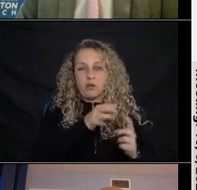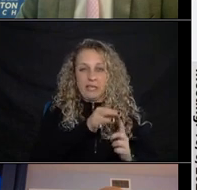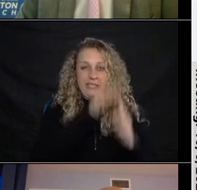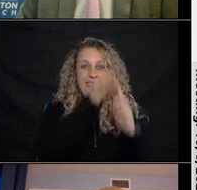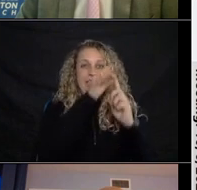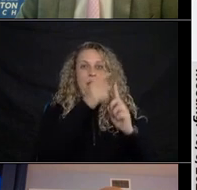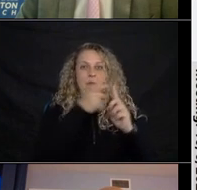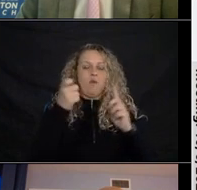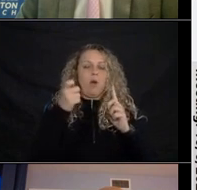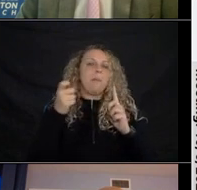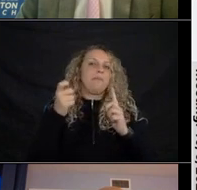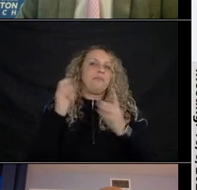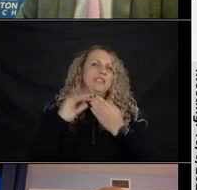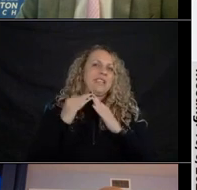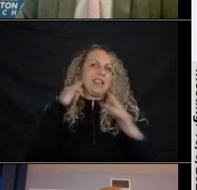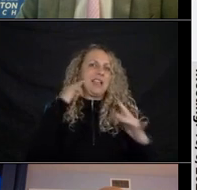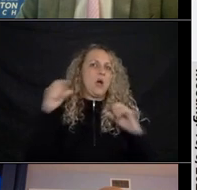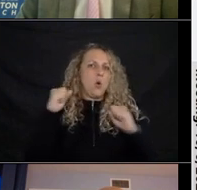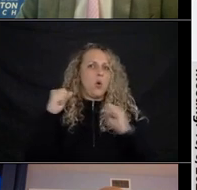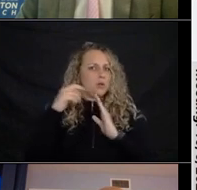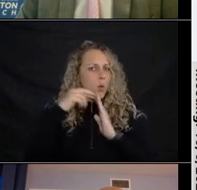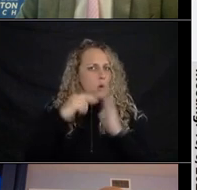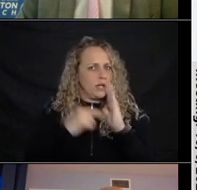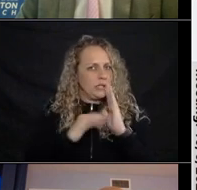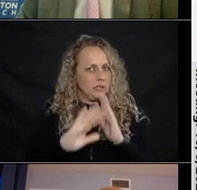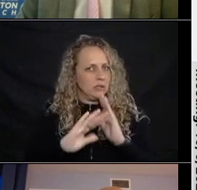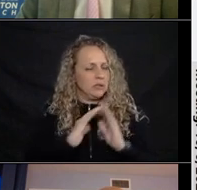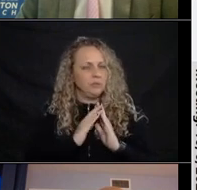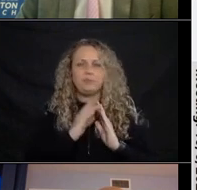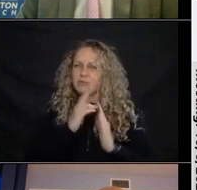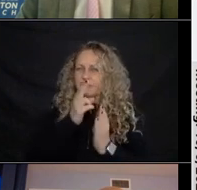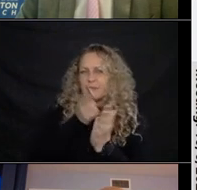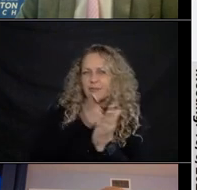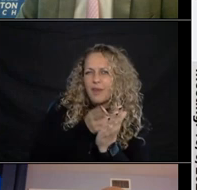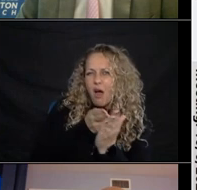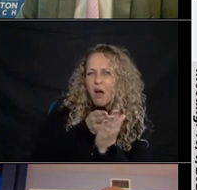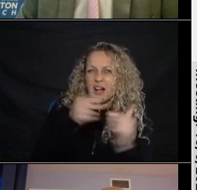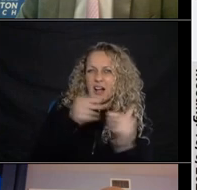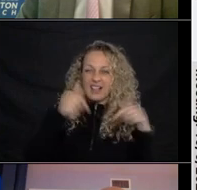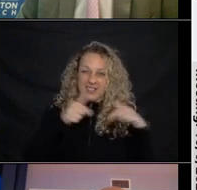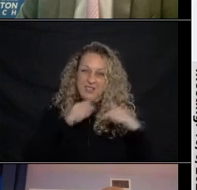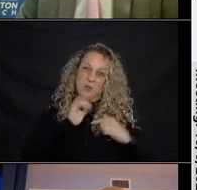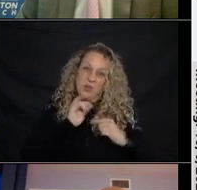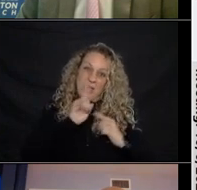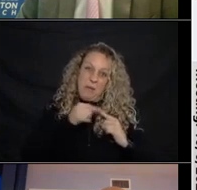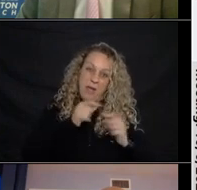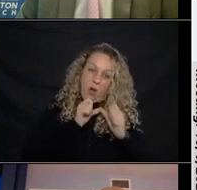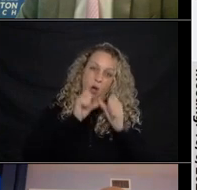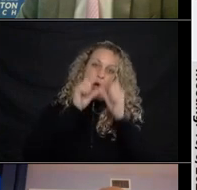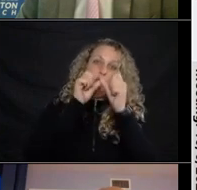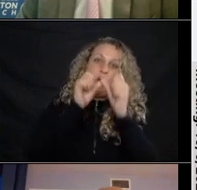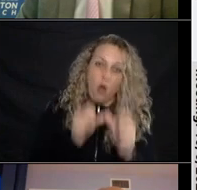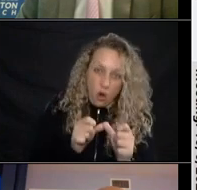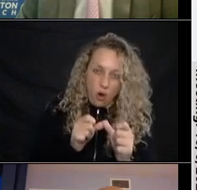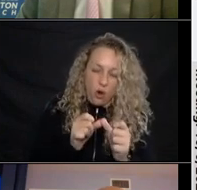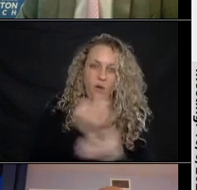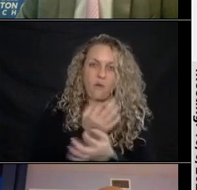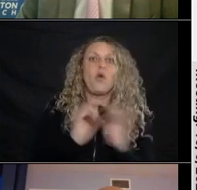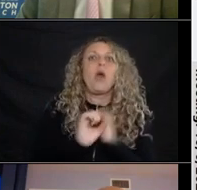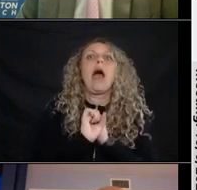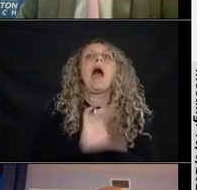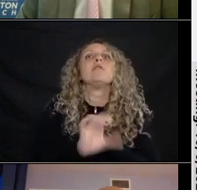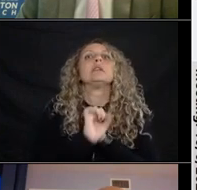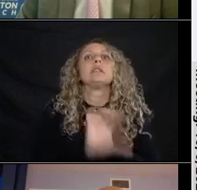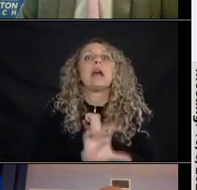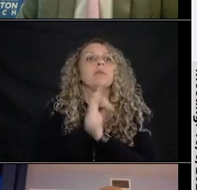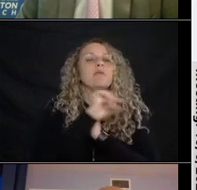city's loud noise ordinances? And let's be honest, this is really about ongoing free advertisements